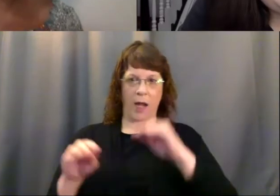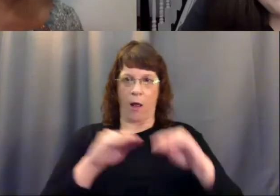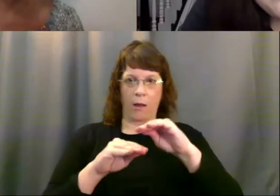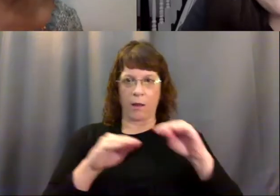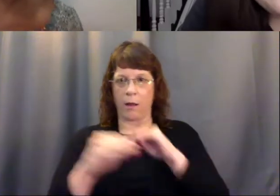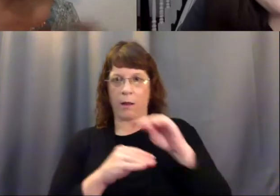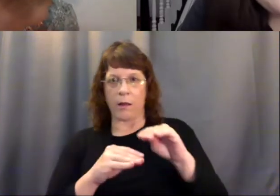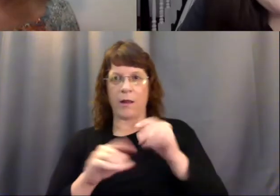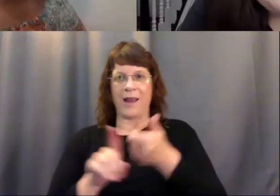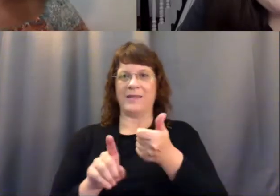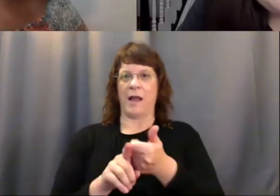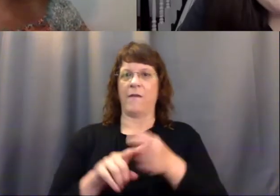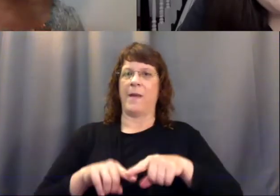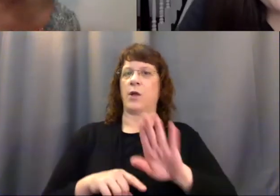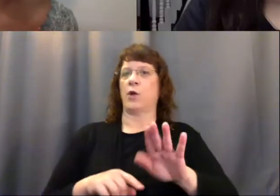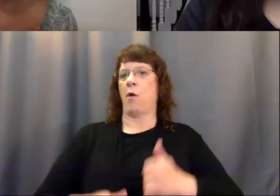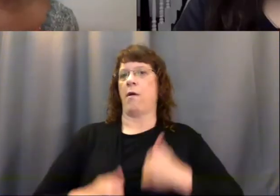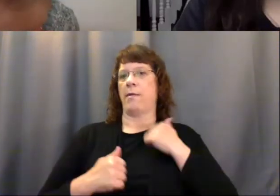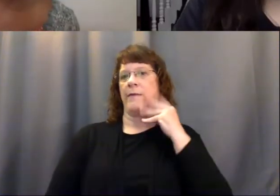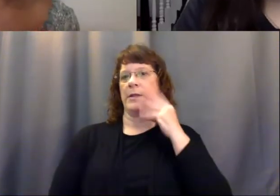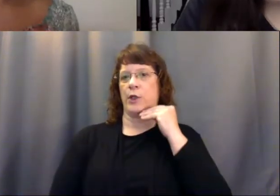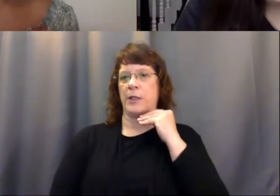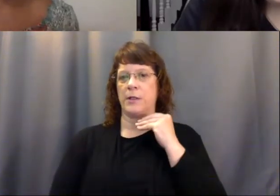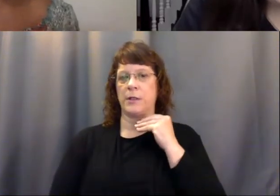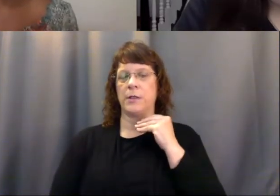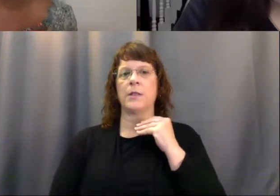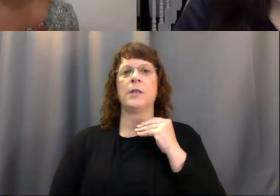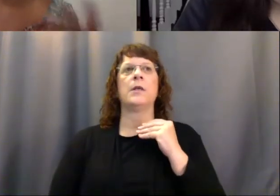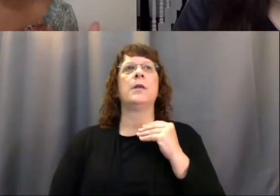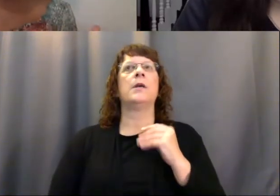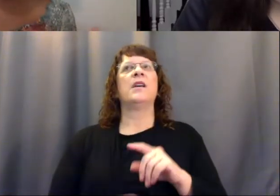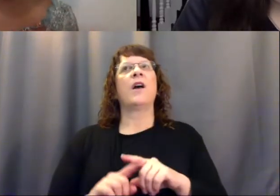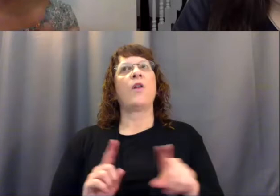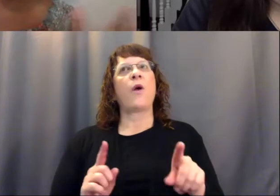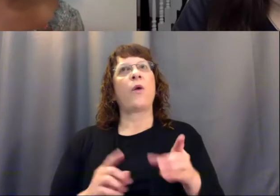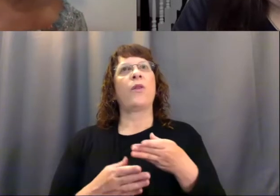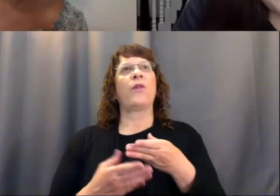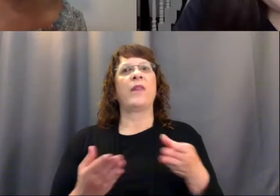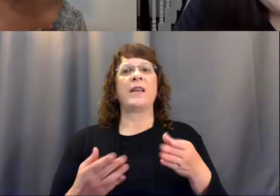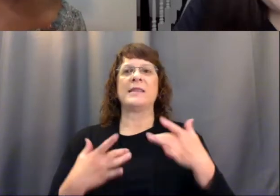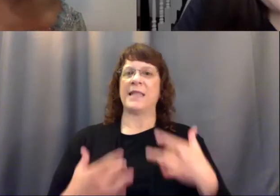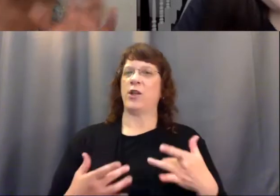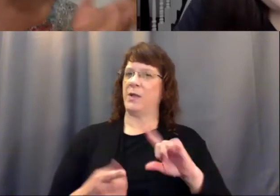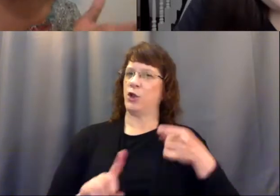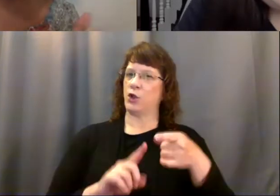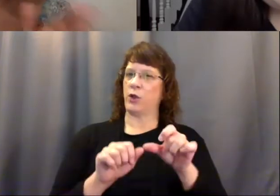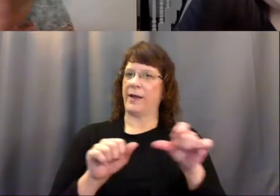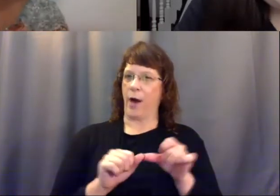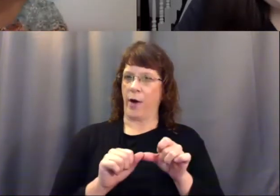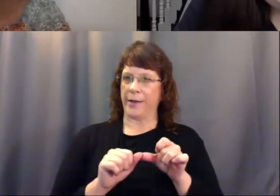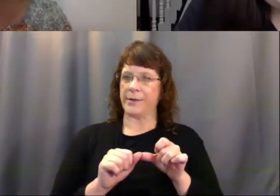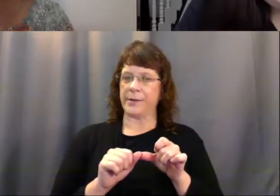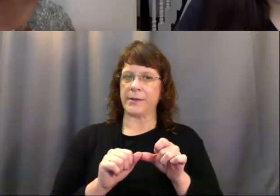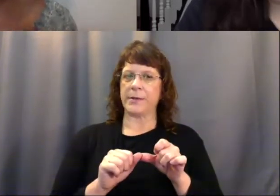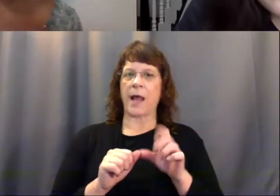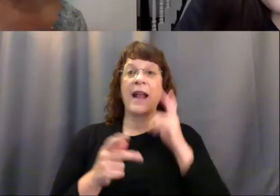itself based off of your life experience. So although things are generally in certain areas, like vision will always be in the